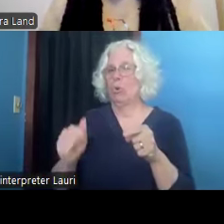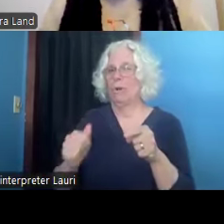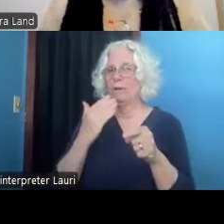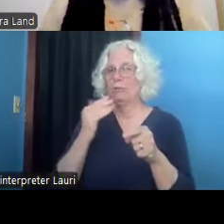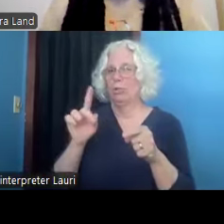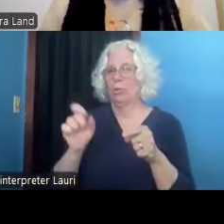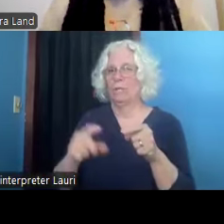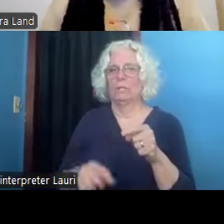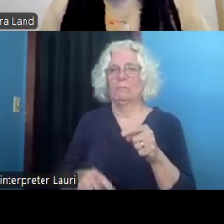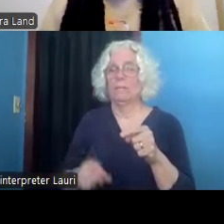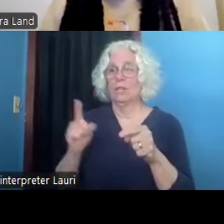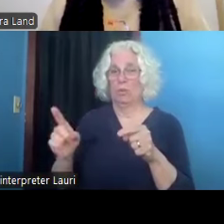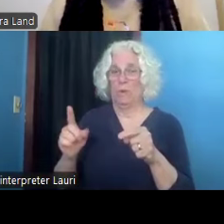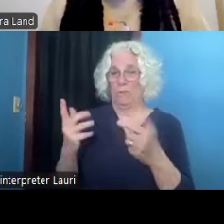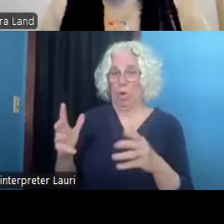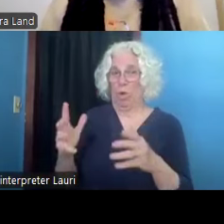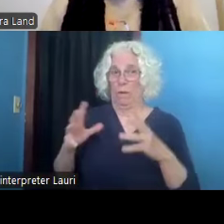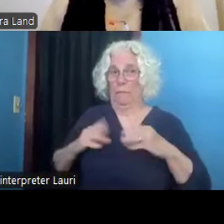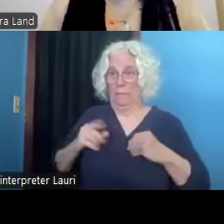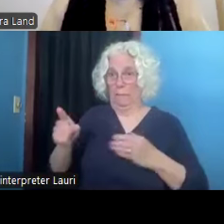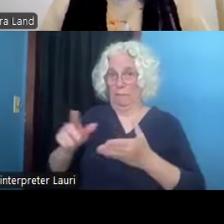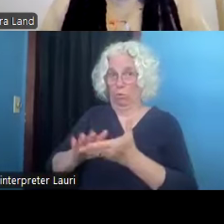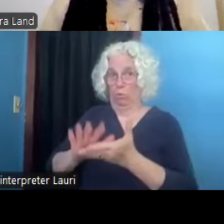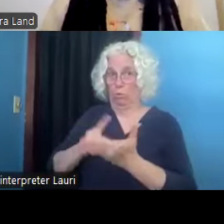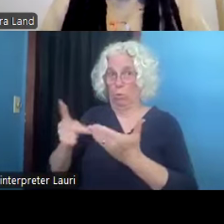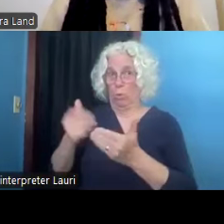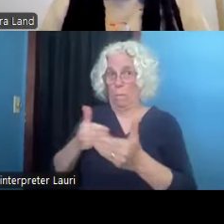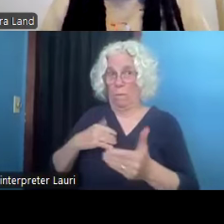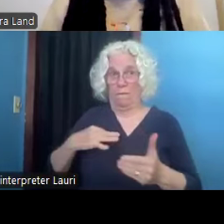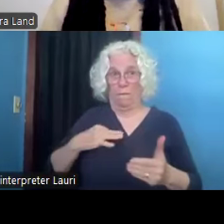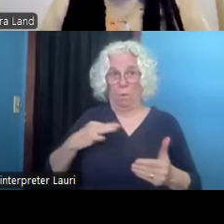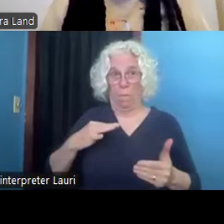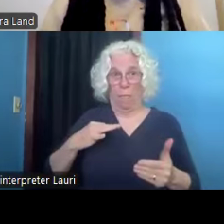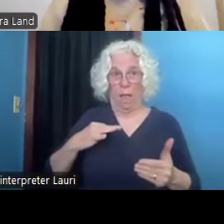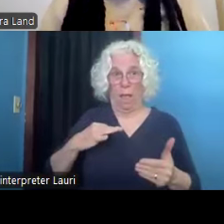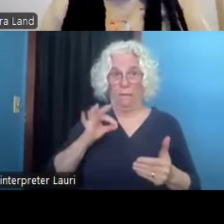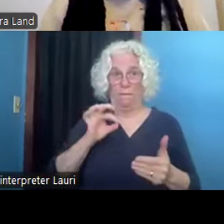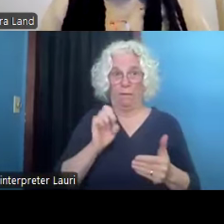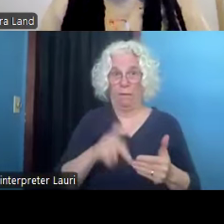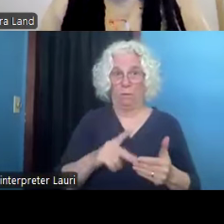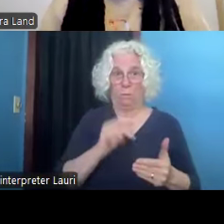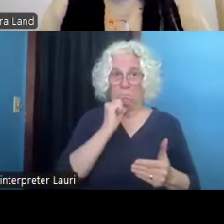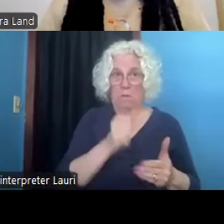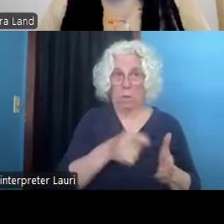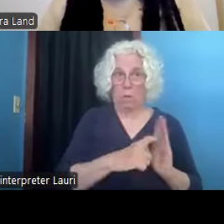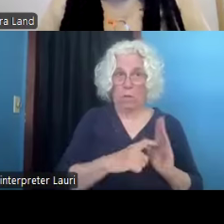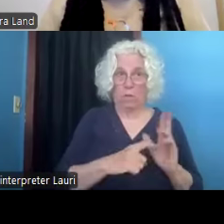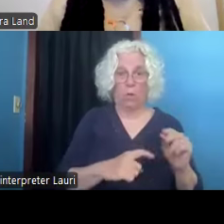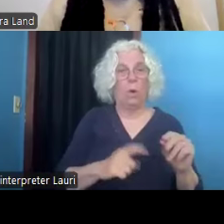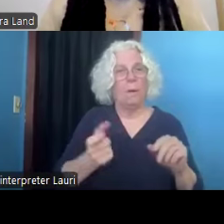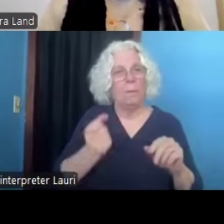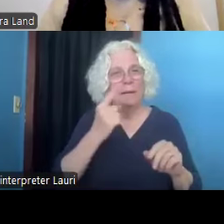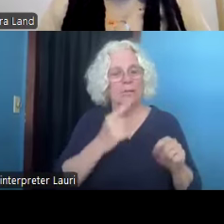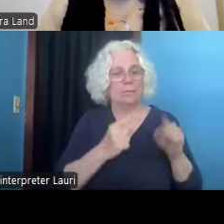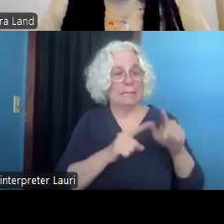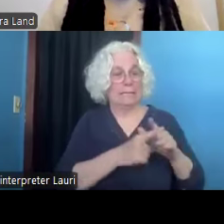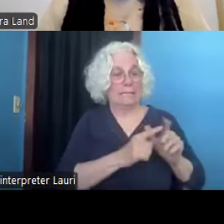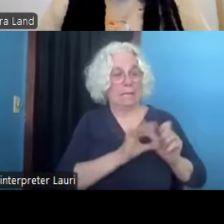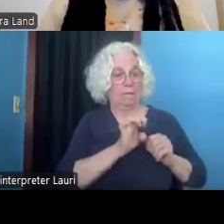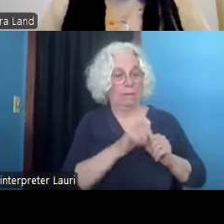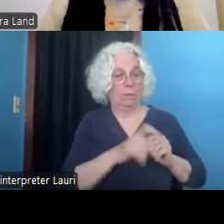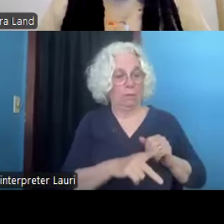not have to be selected into a school program before you start your fellowship. However, when you start the fellowship, that is